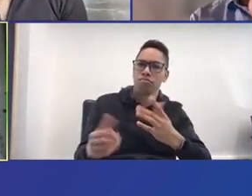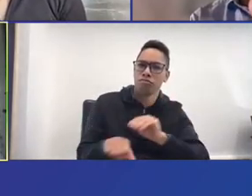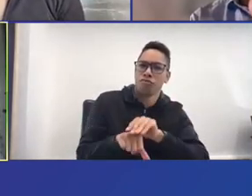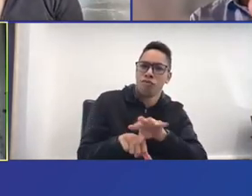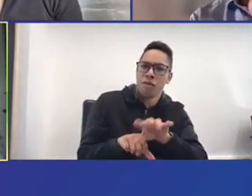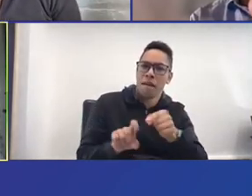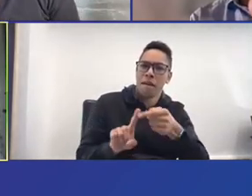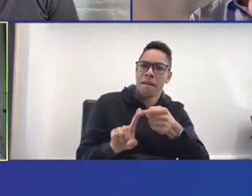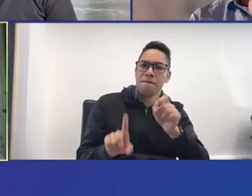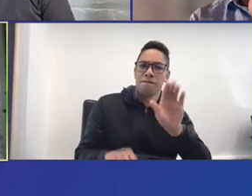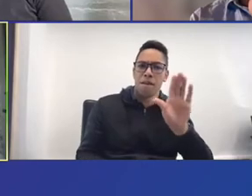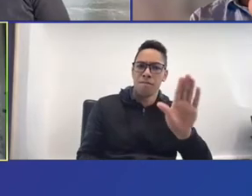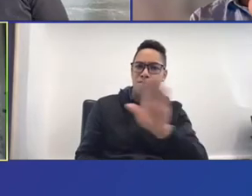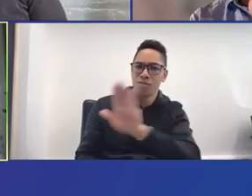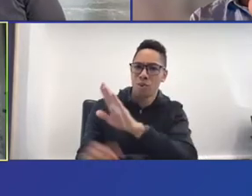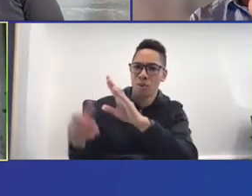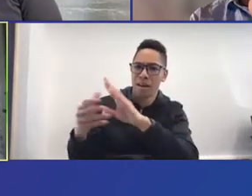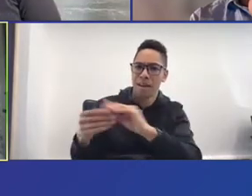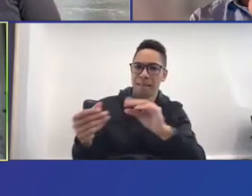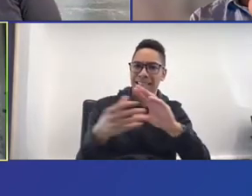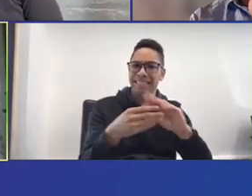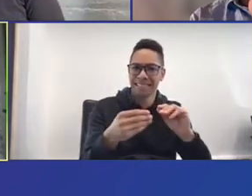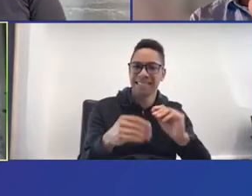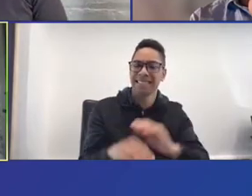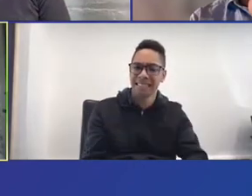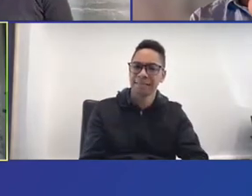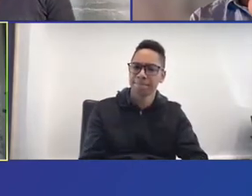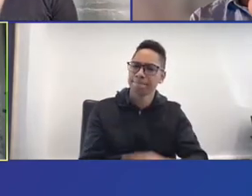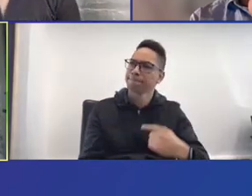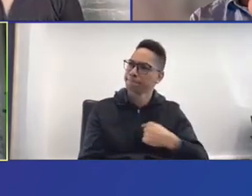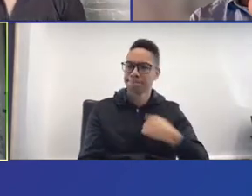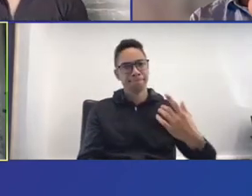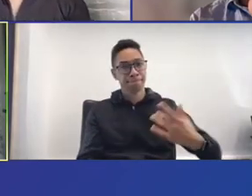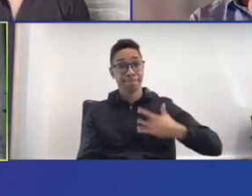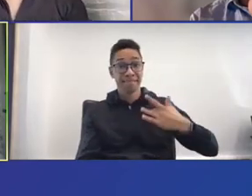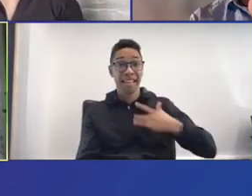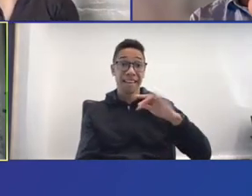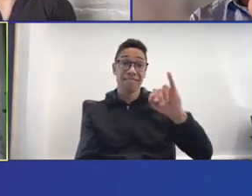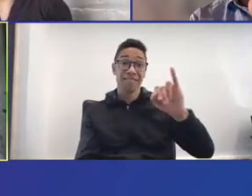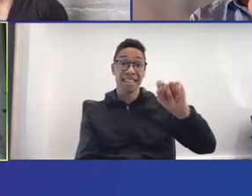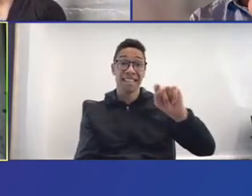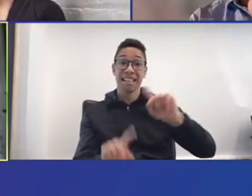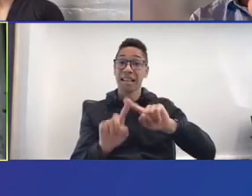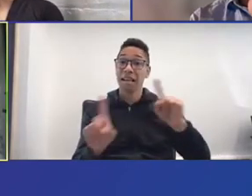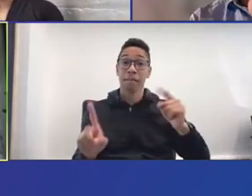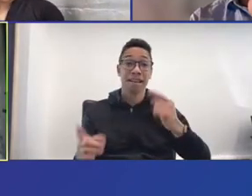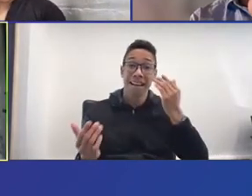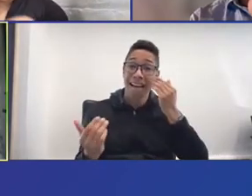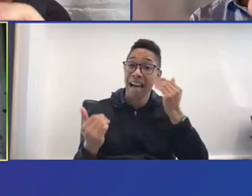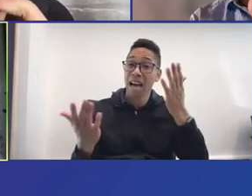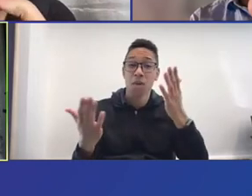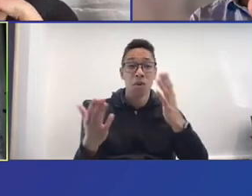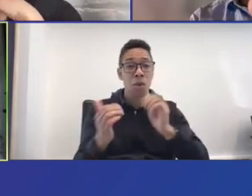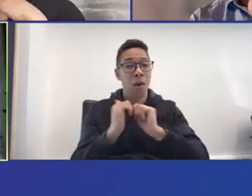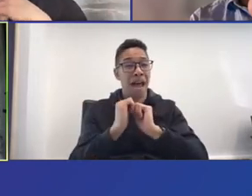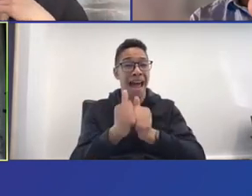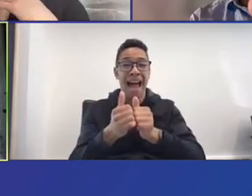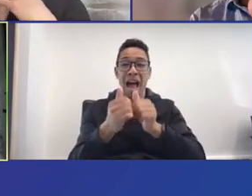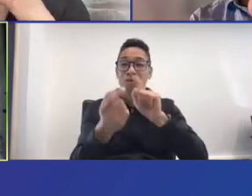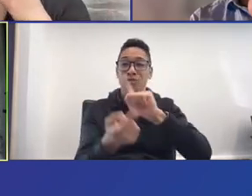I'm feeling it, but I don't know, like the